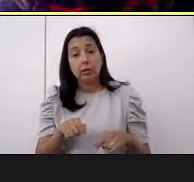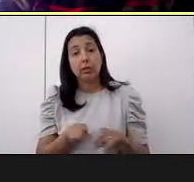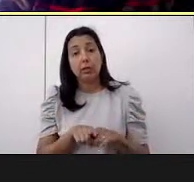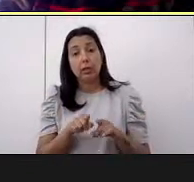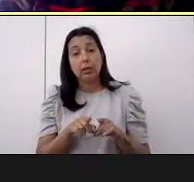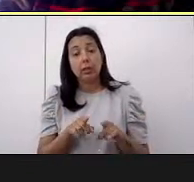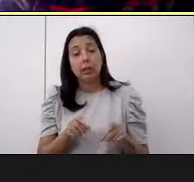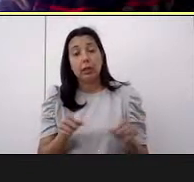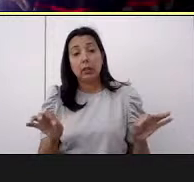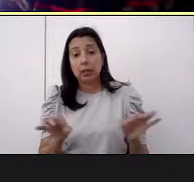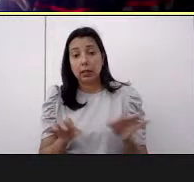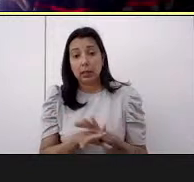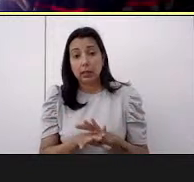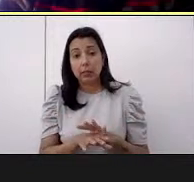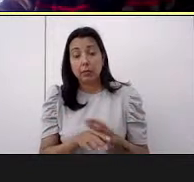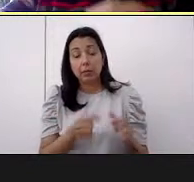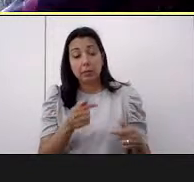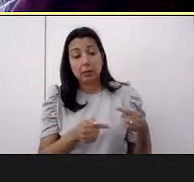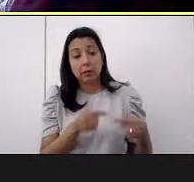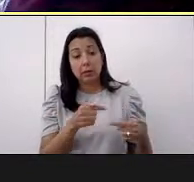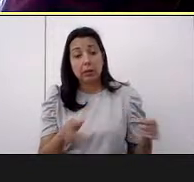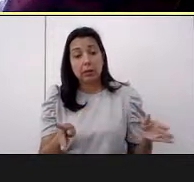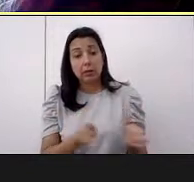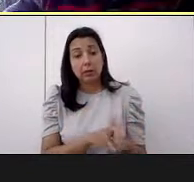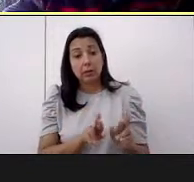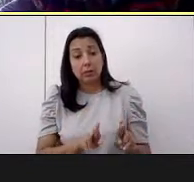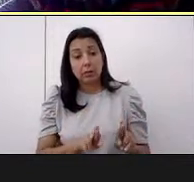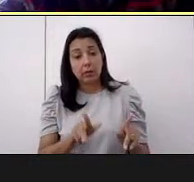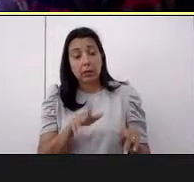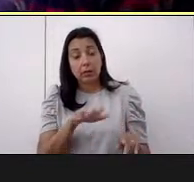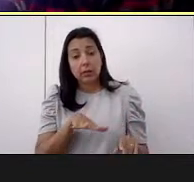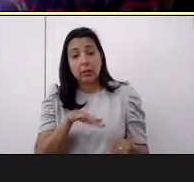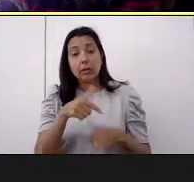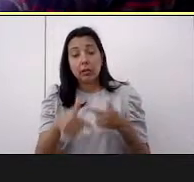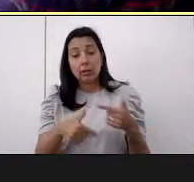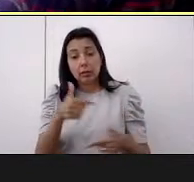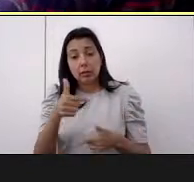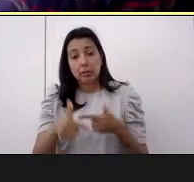technicalize certain issues that are too much contentious,